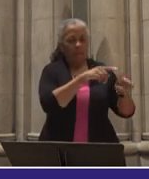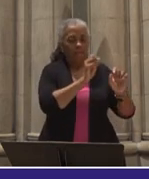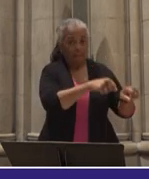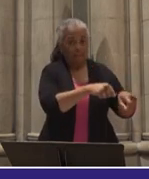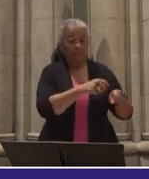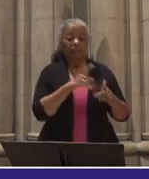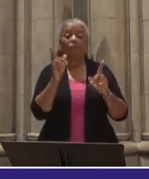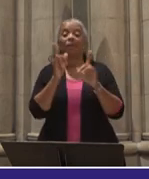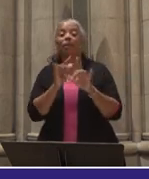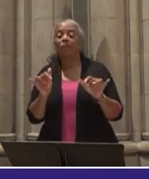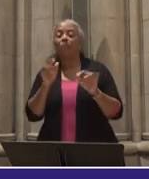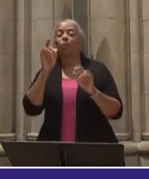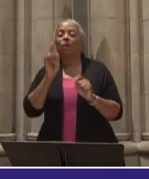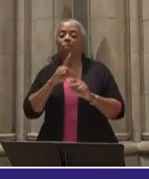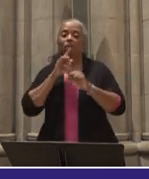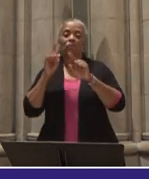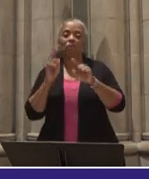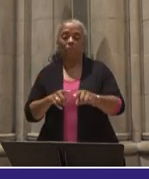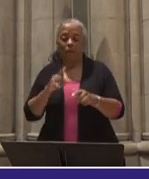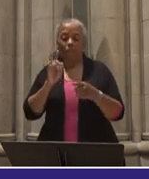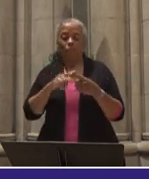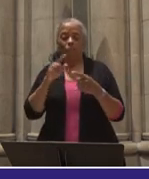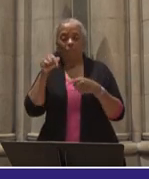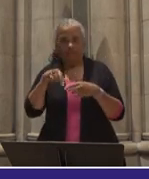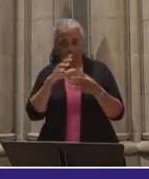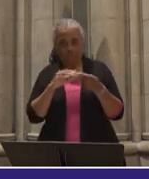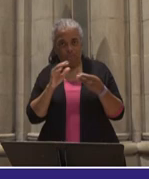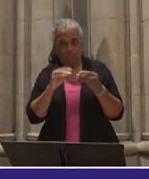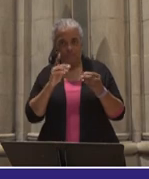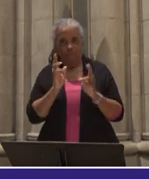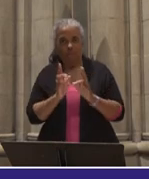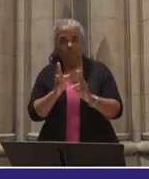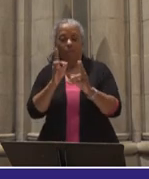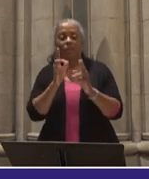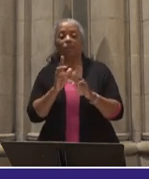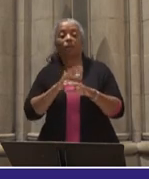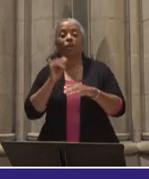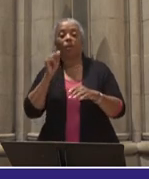must respond to the gospel's urgent call to